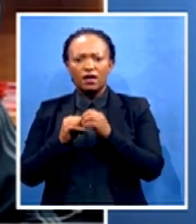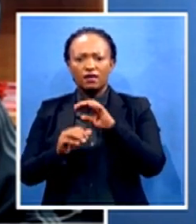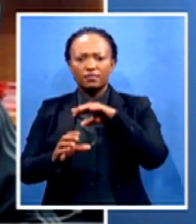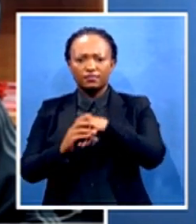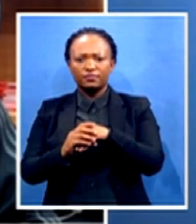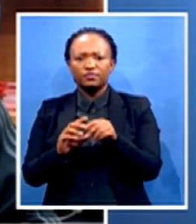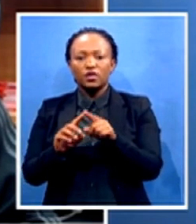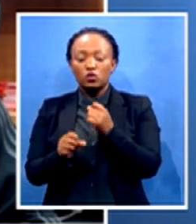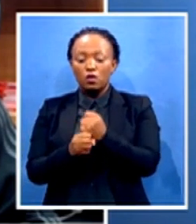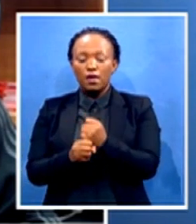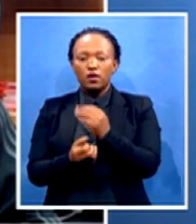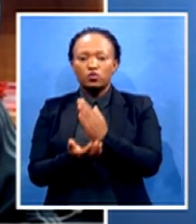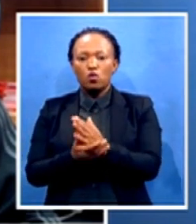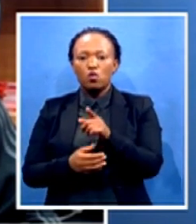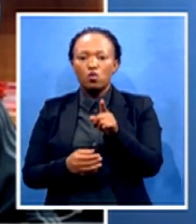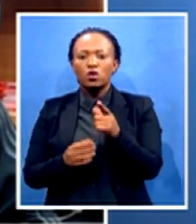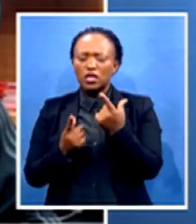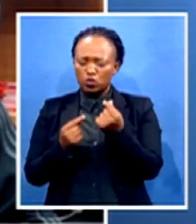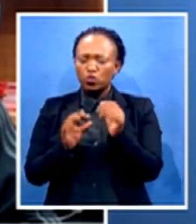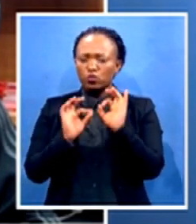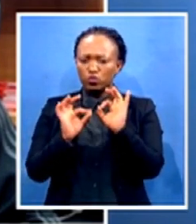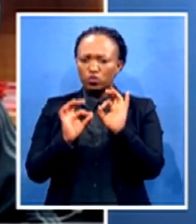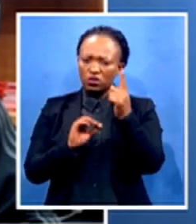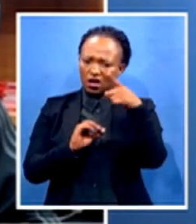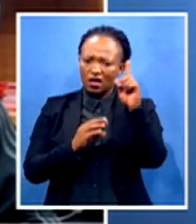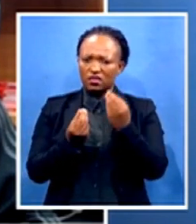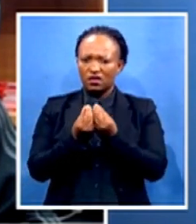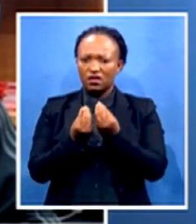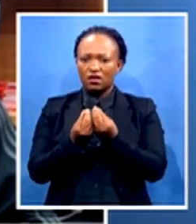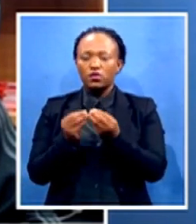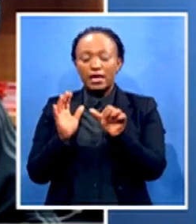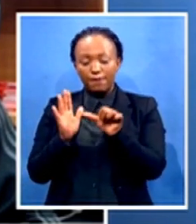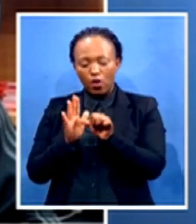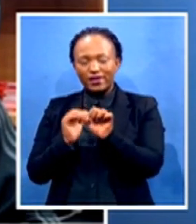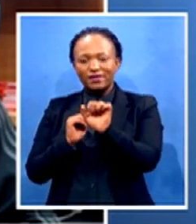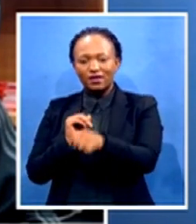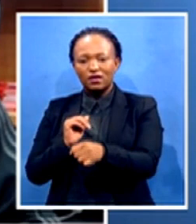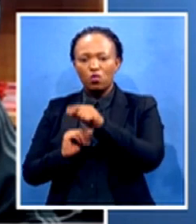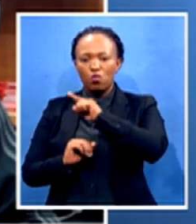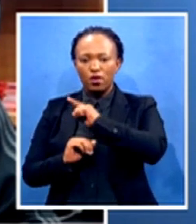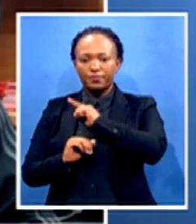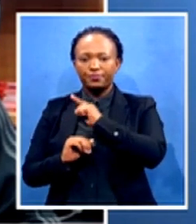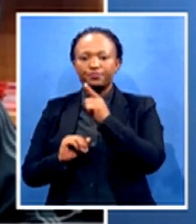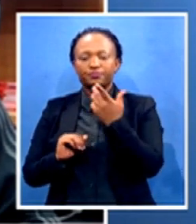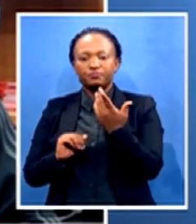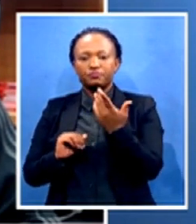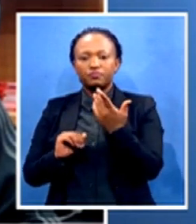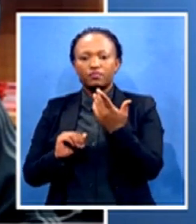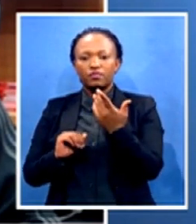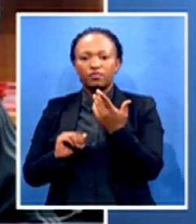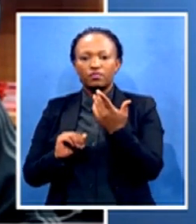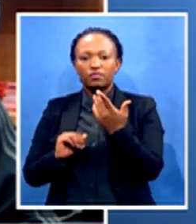right thing. It was important also that we create that mindset,